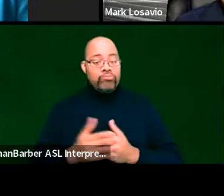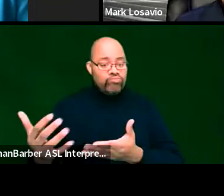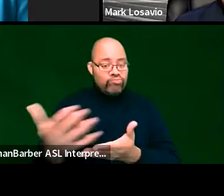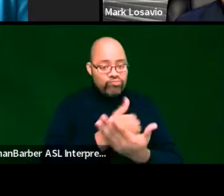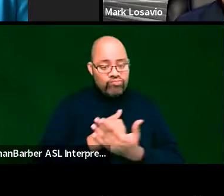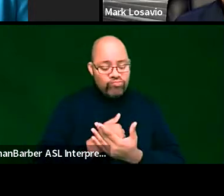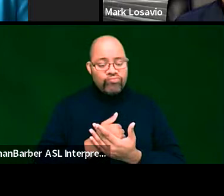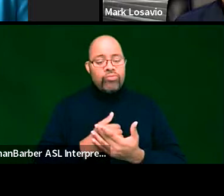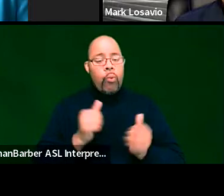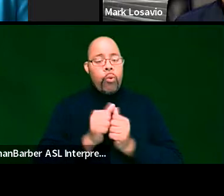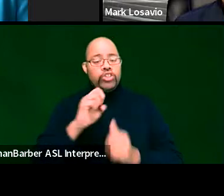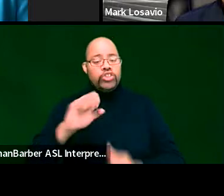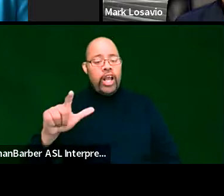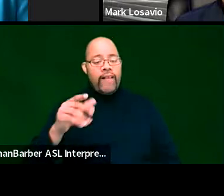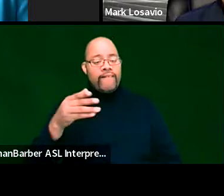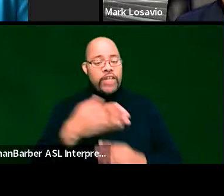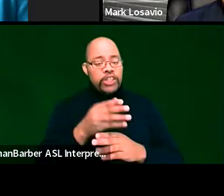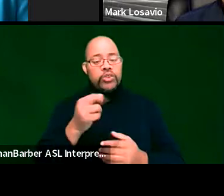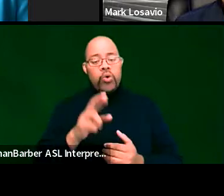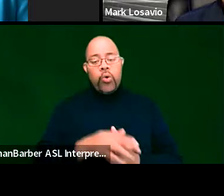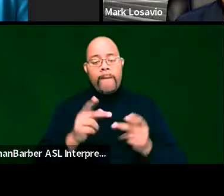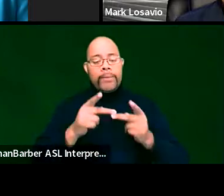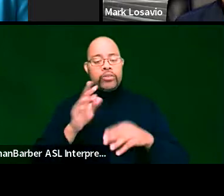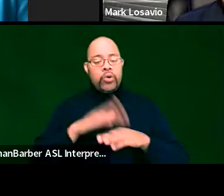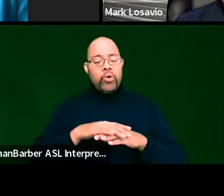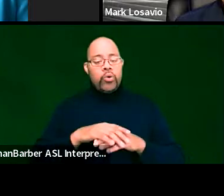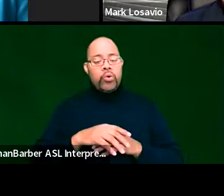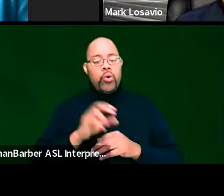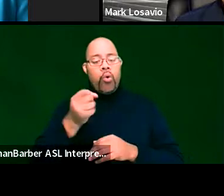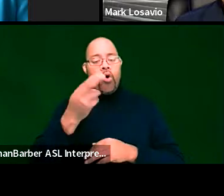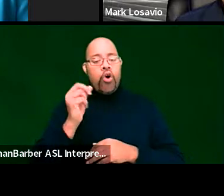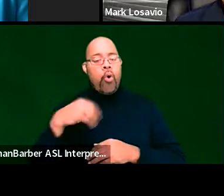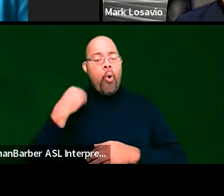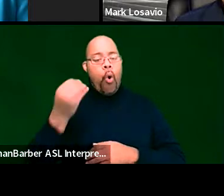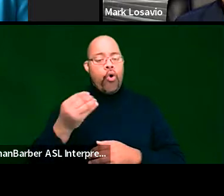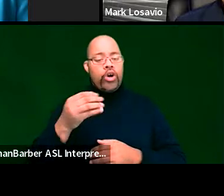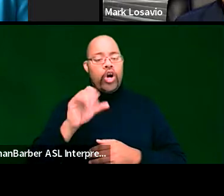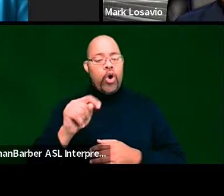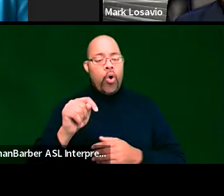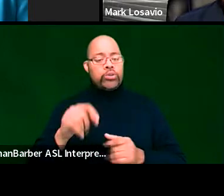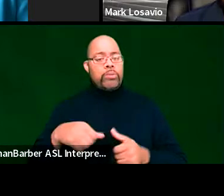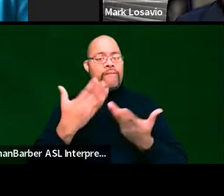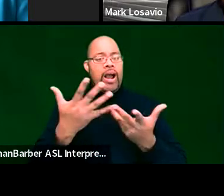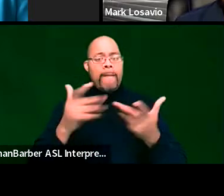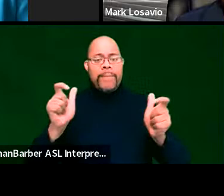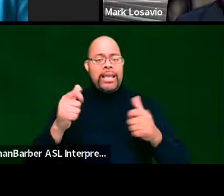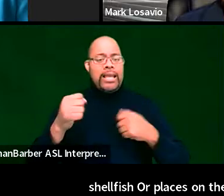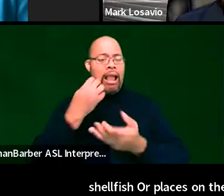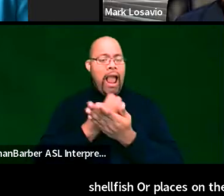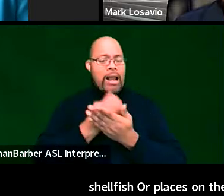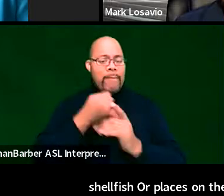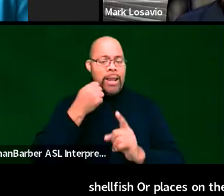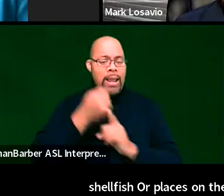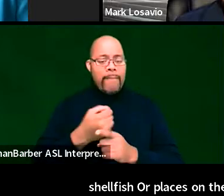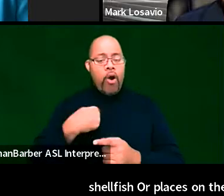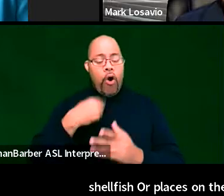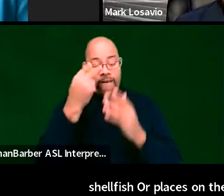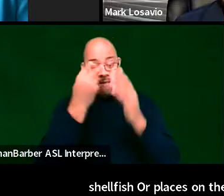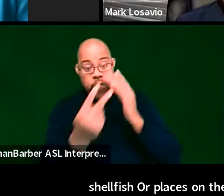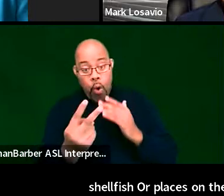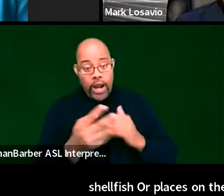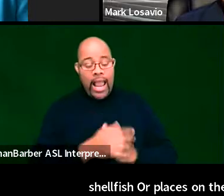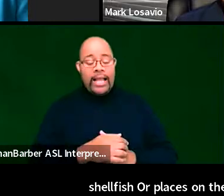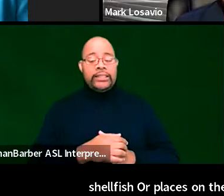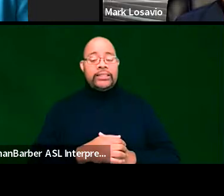with shellfish, or places on the Oregon coast where shellfish provide such a big economic impact, our forecasts are